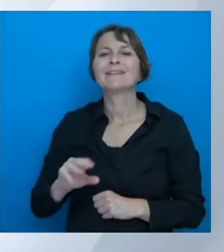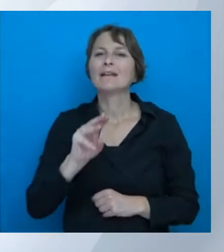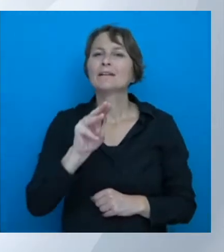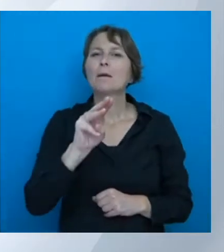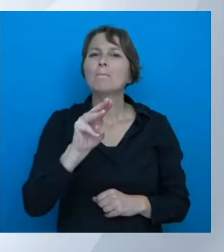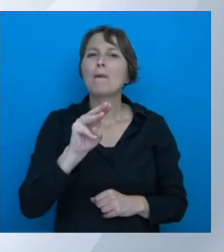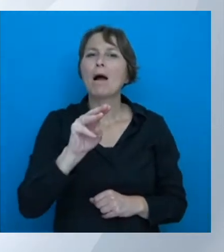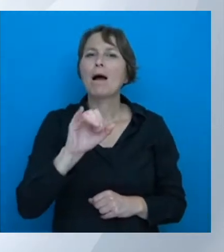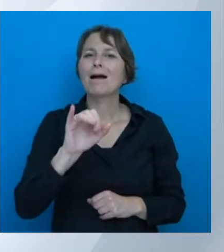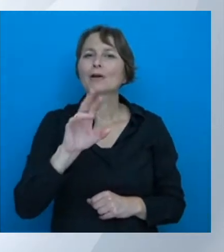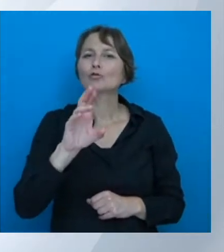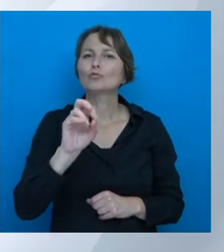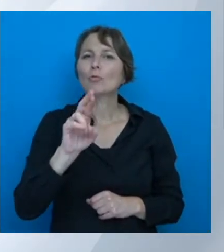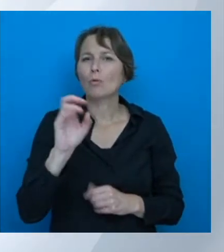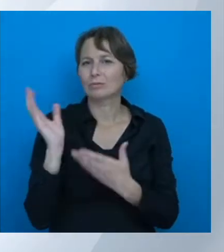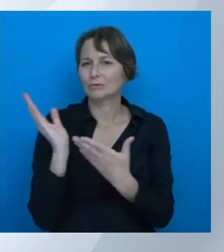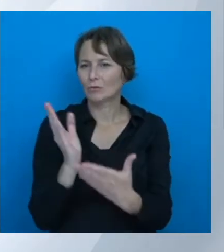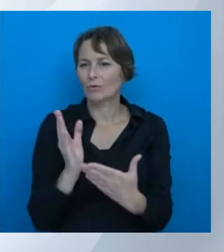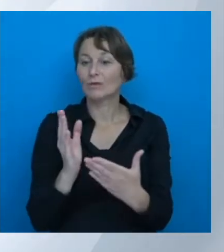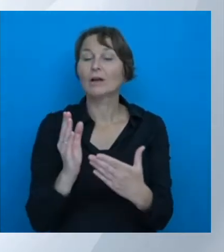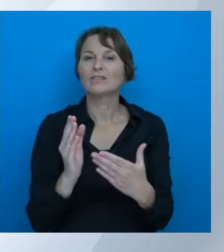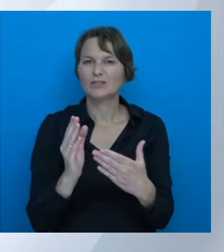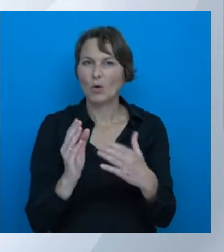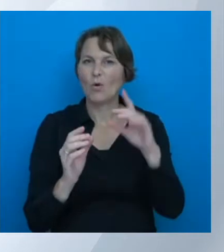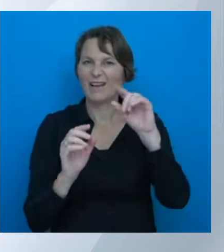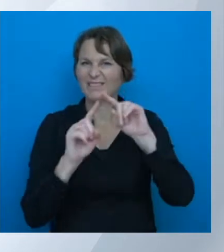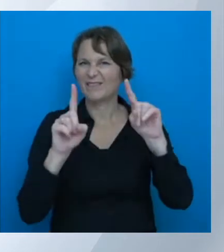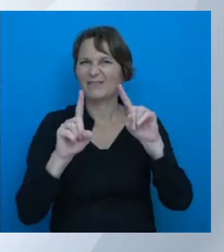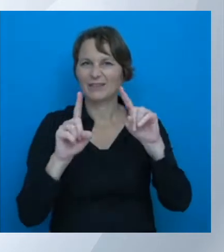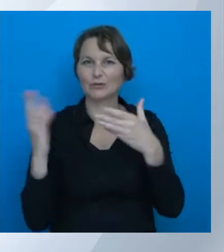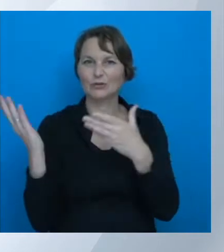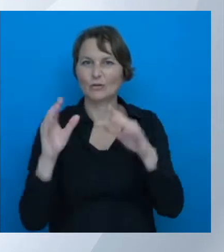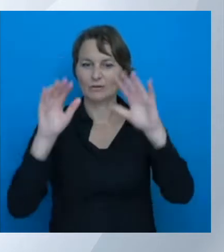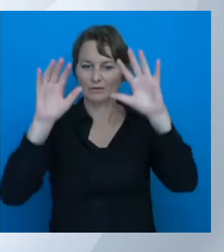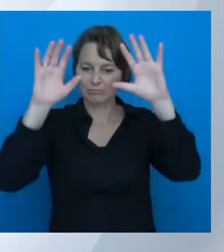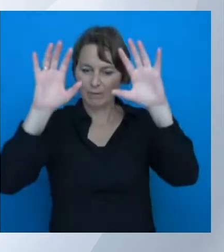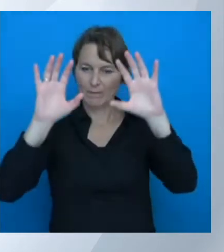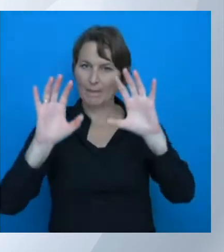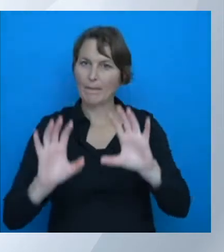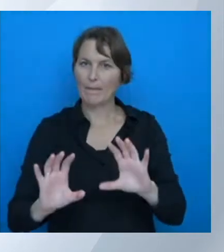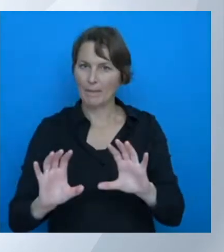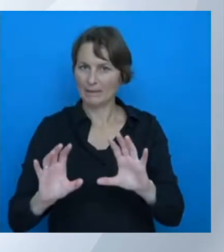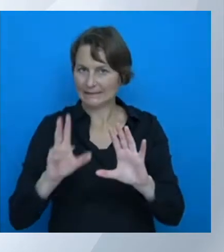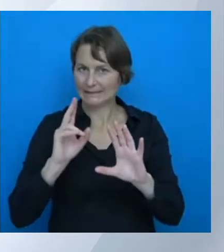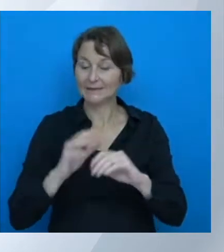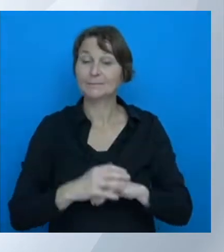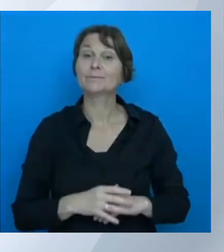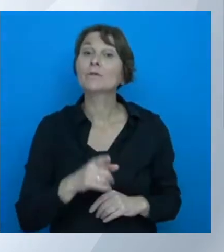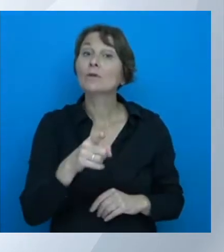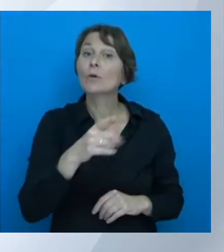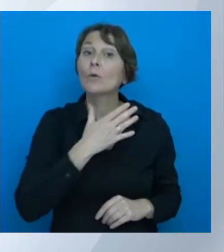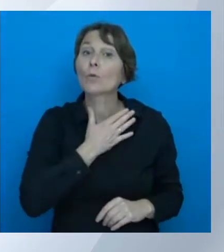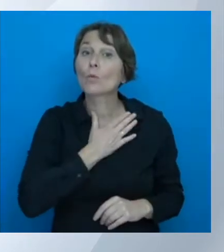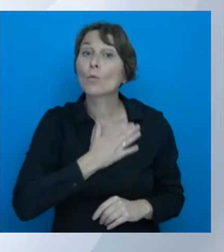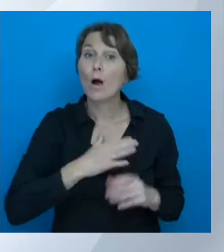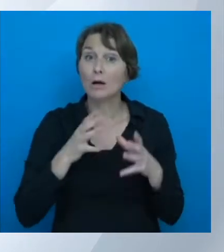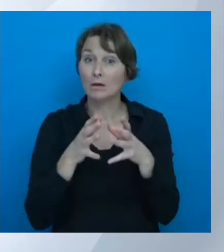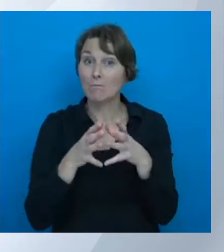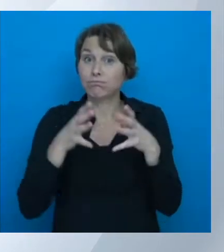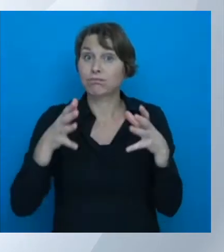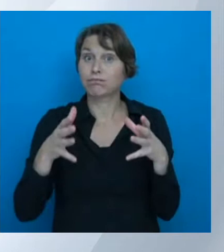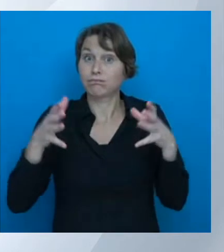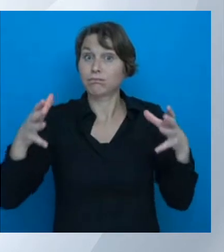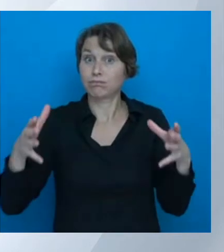with various services. Now, if I have to scale, see how they scale. So in case of a